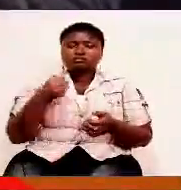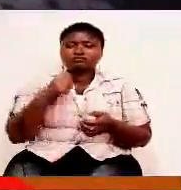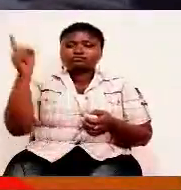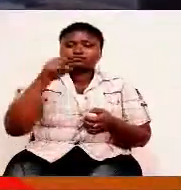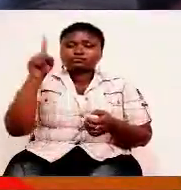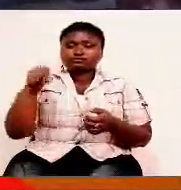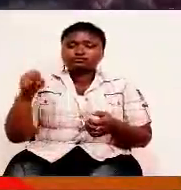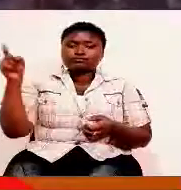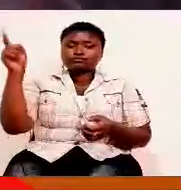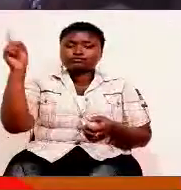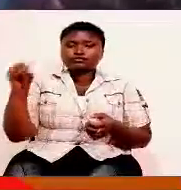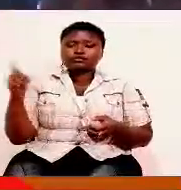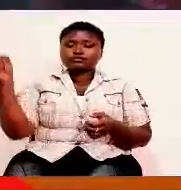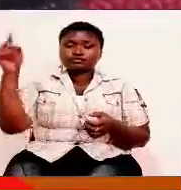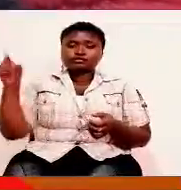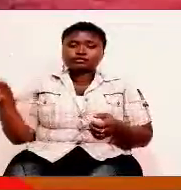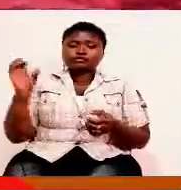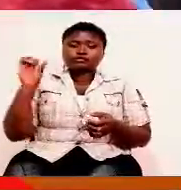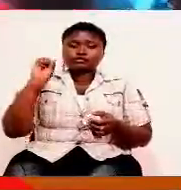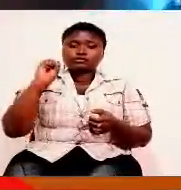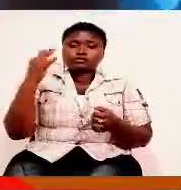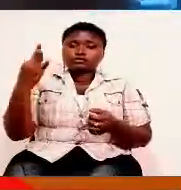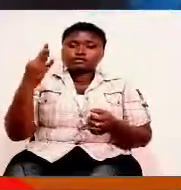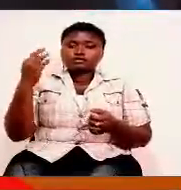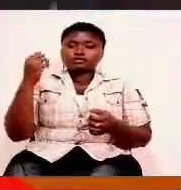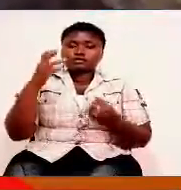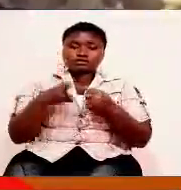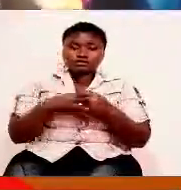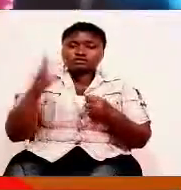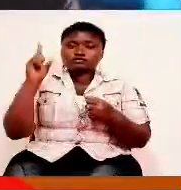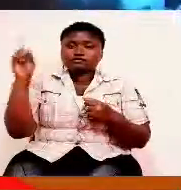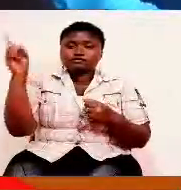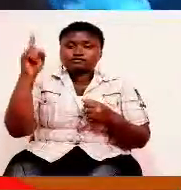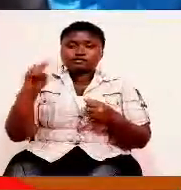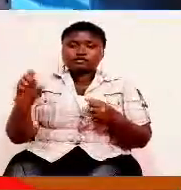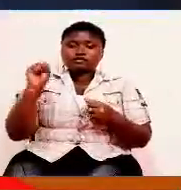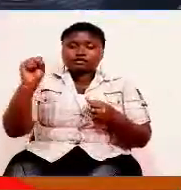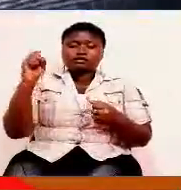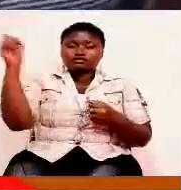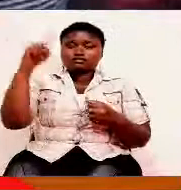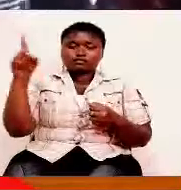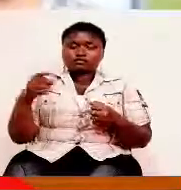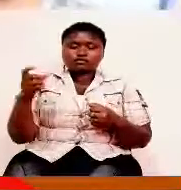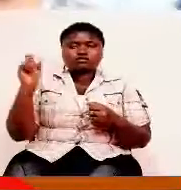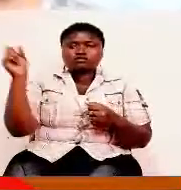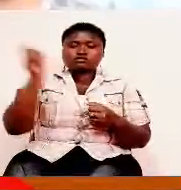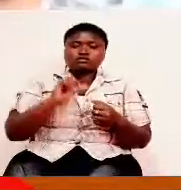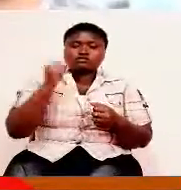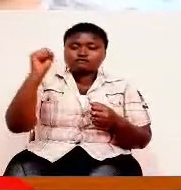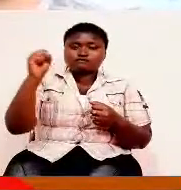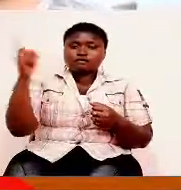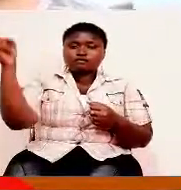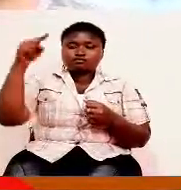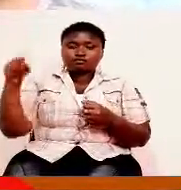harigana. Ukirigithania na atumia iliane shieko idhano. Kiriane geshuje kia idhano harigana. And if